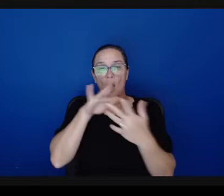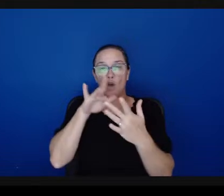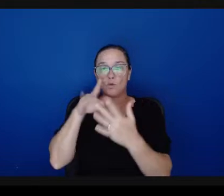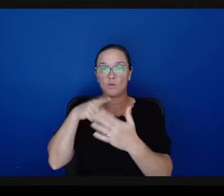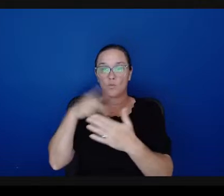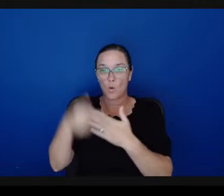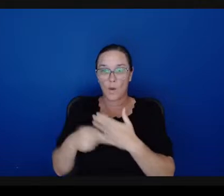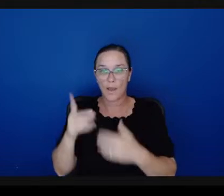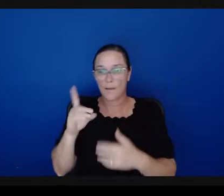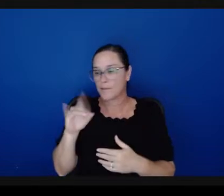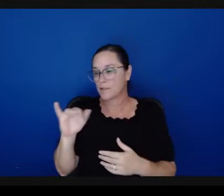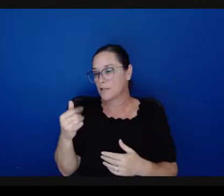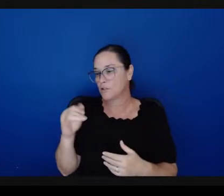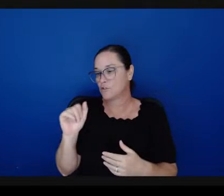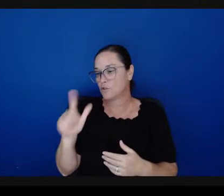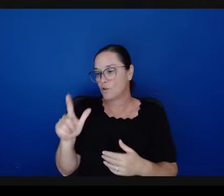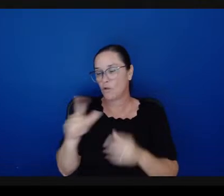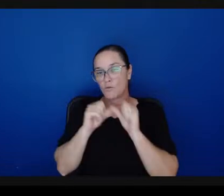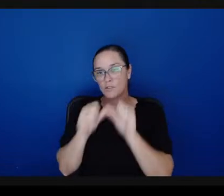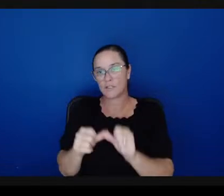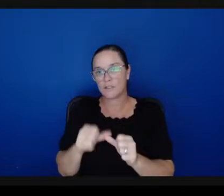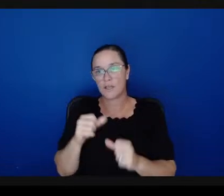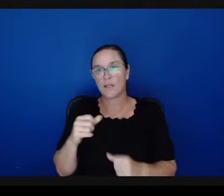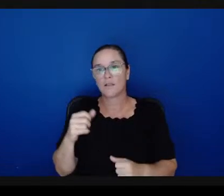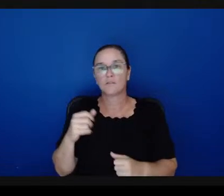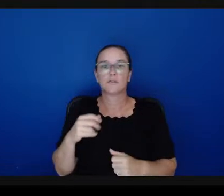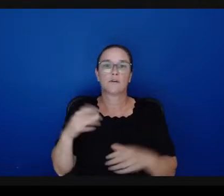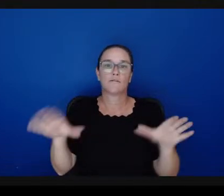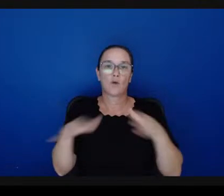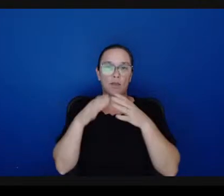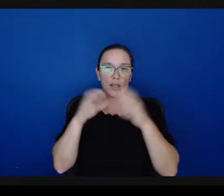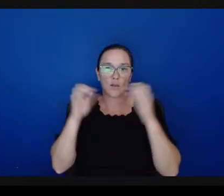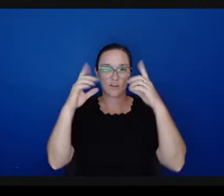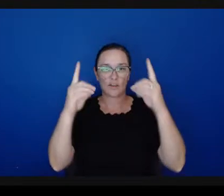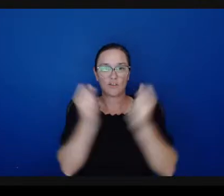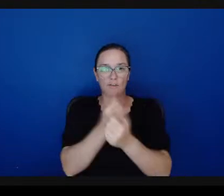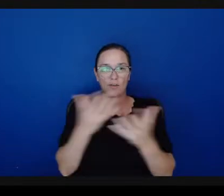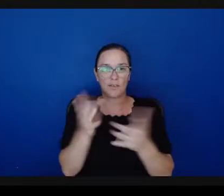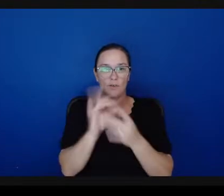resilience, our volcano education, everything that we're doing with the nonprofit.